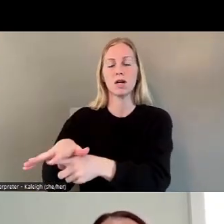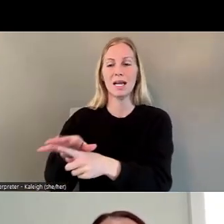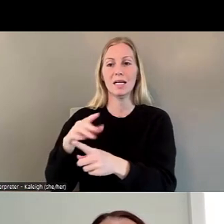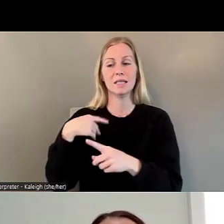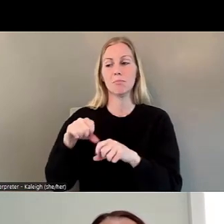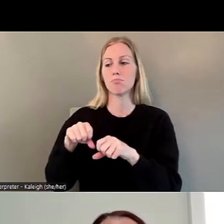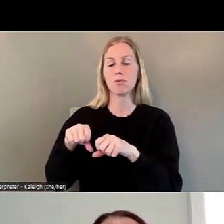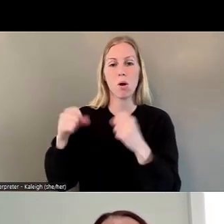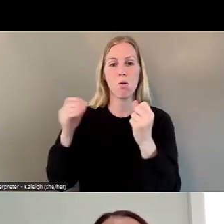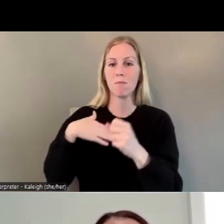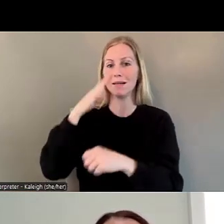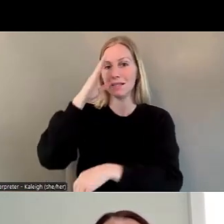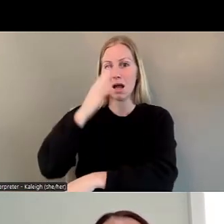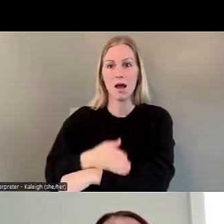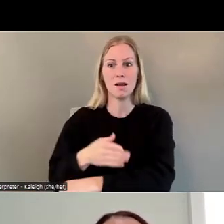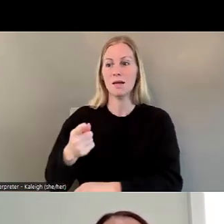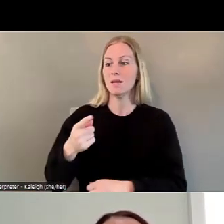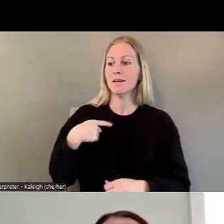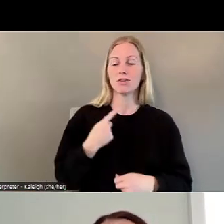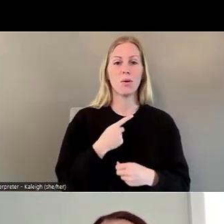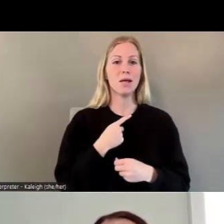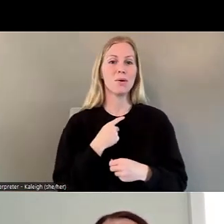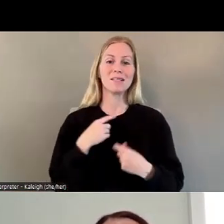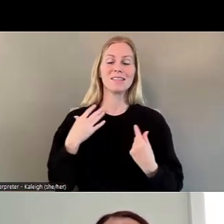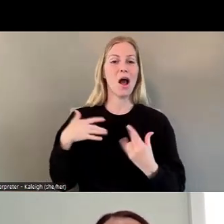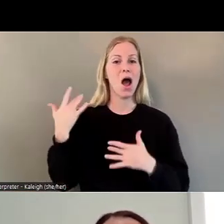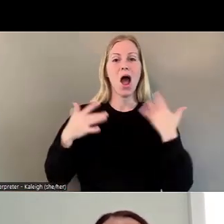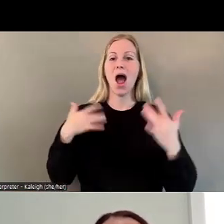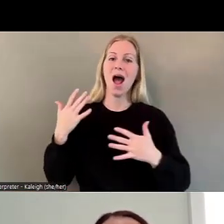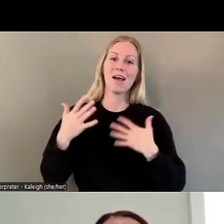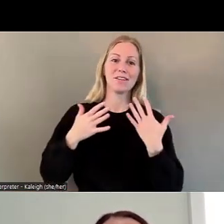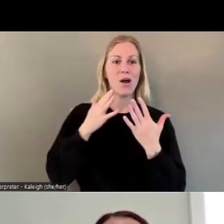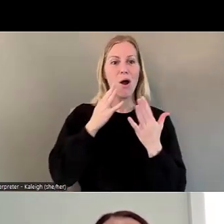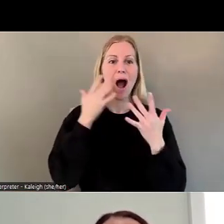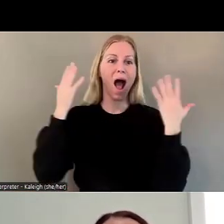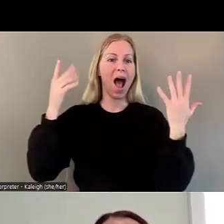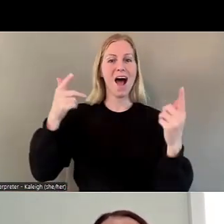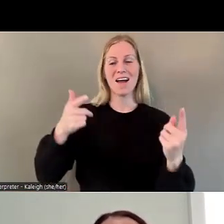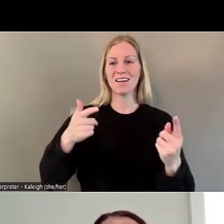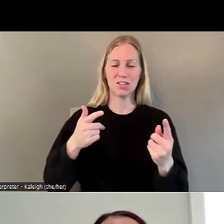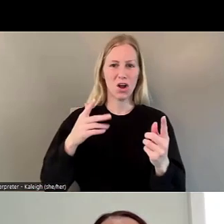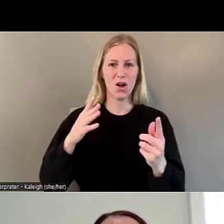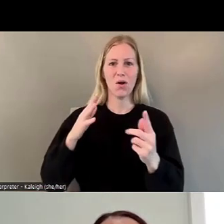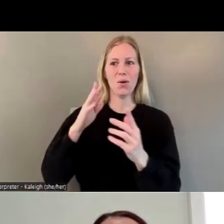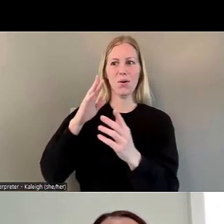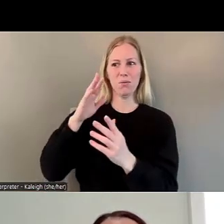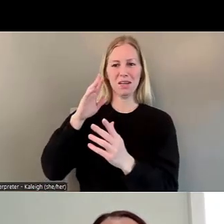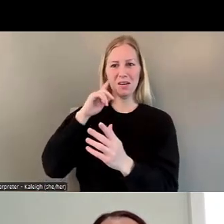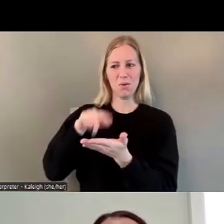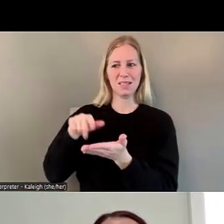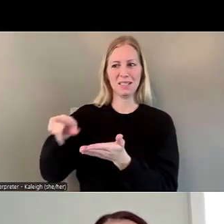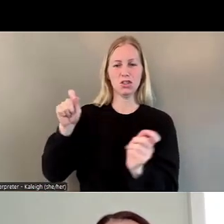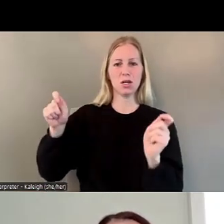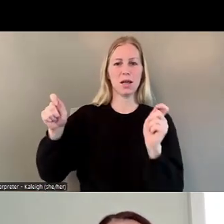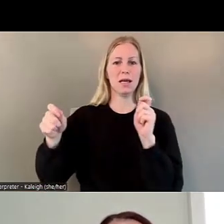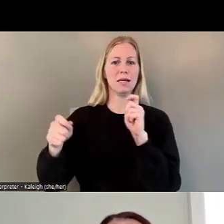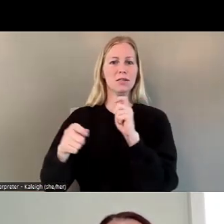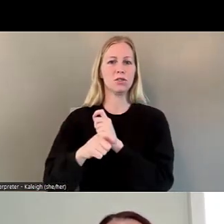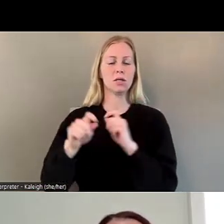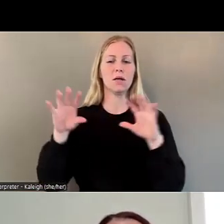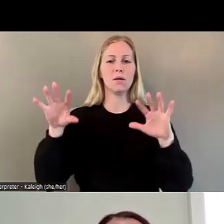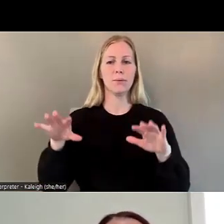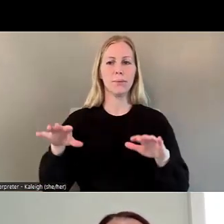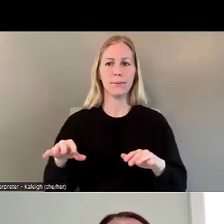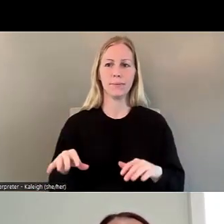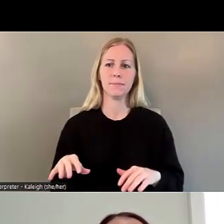saw the charismatic little boy we knew change, and we felt helpless. It was heartbreaking and it was jarring for our whole family, but especially for